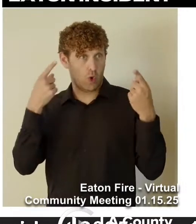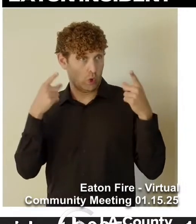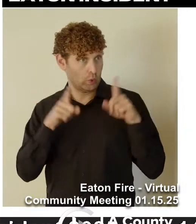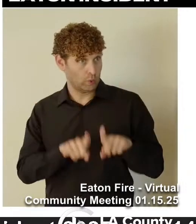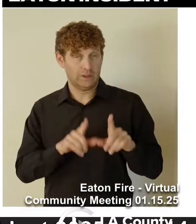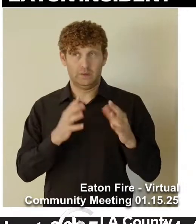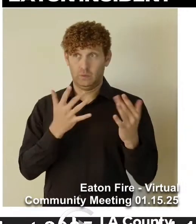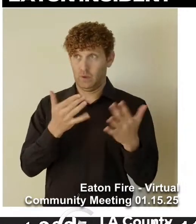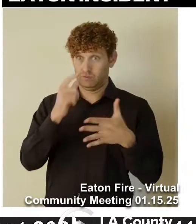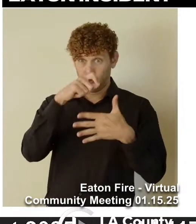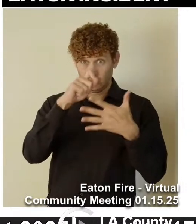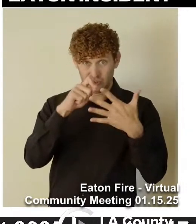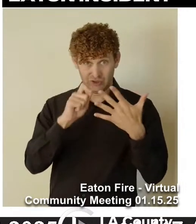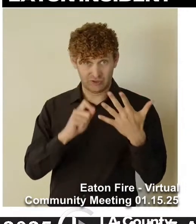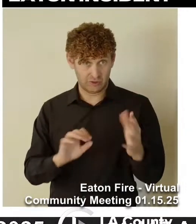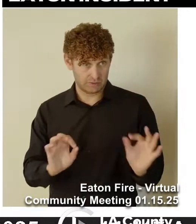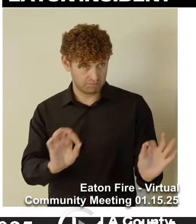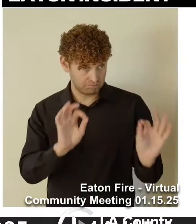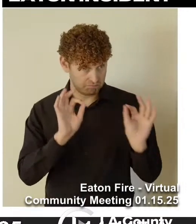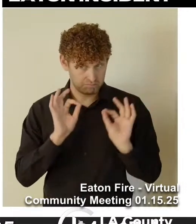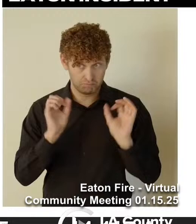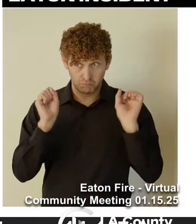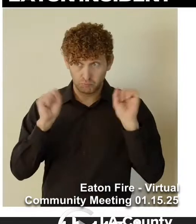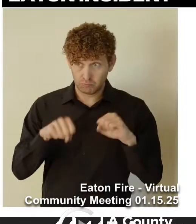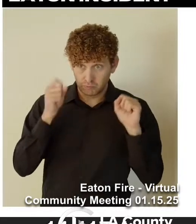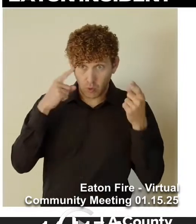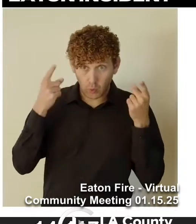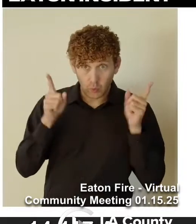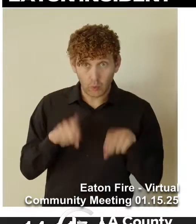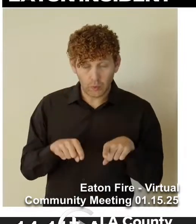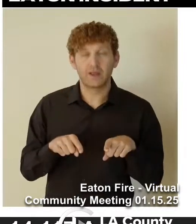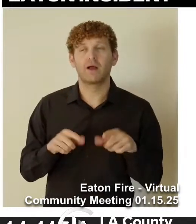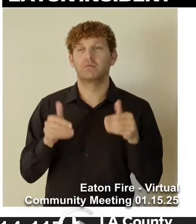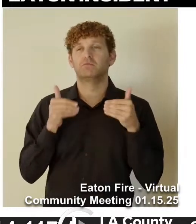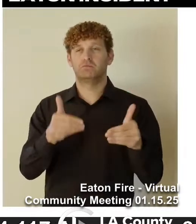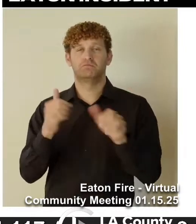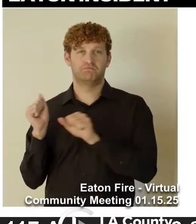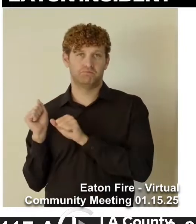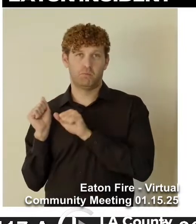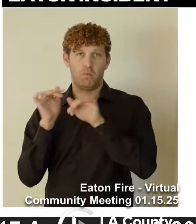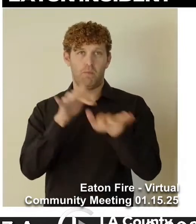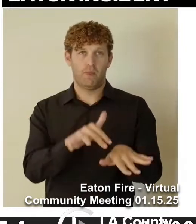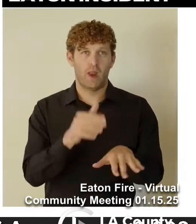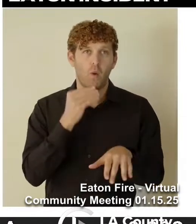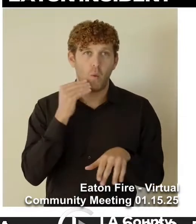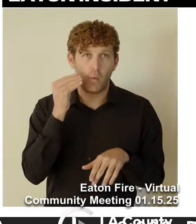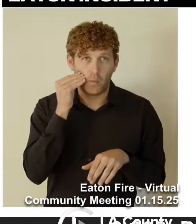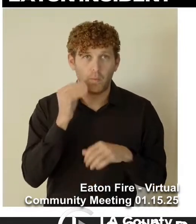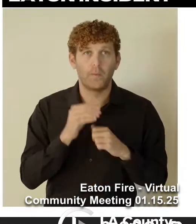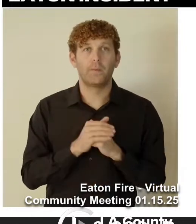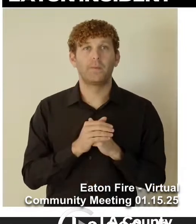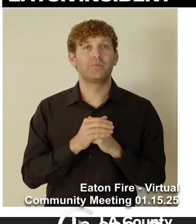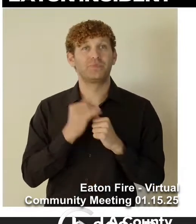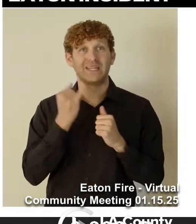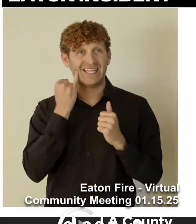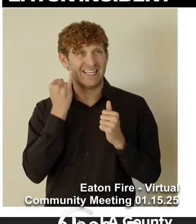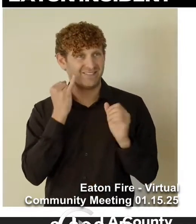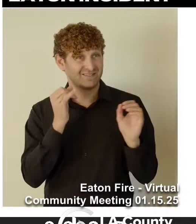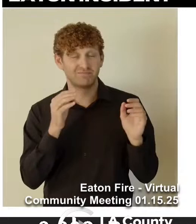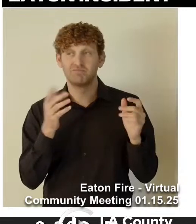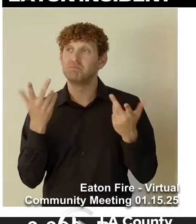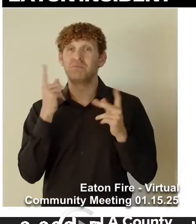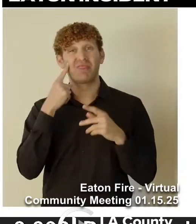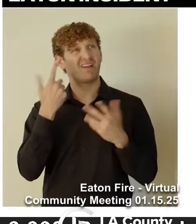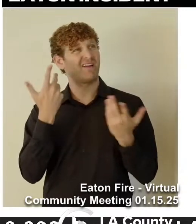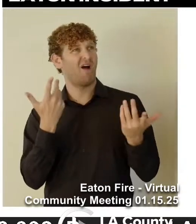these areas. I know people may see that there's no fires in the area. However, there are other safety issues